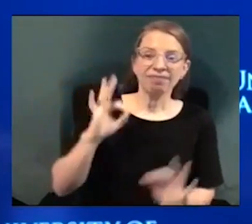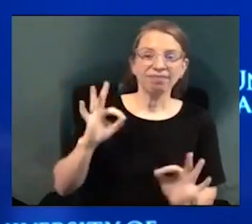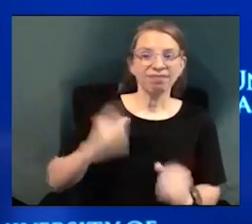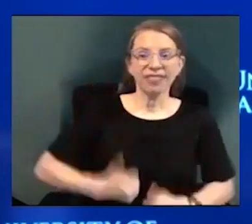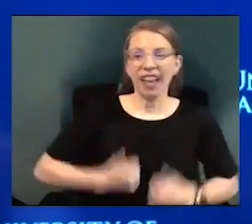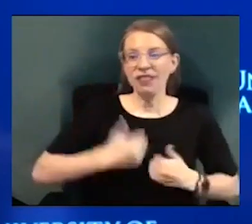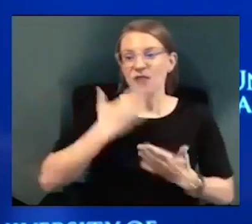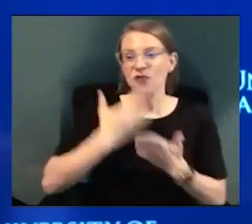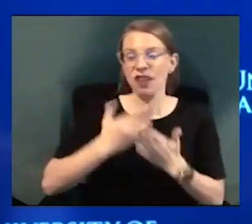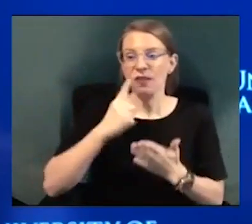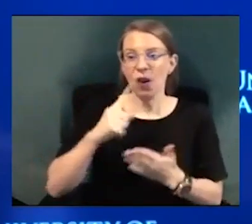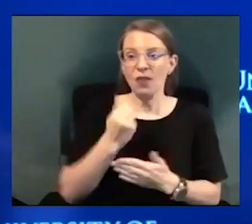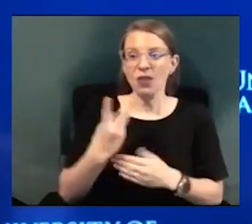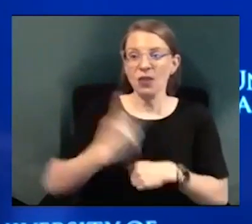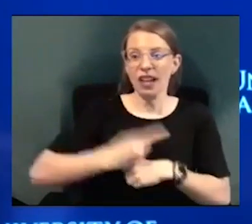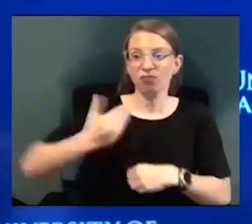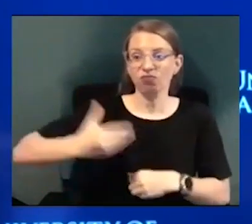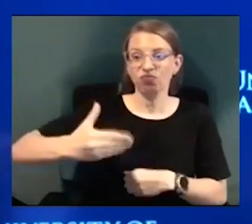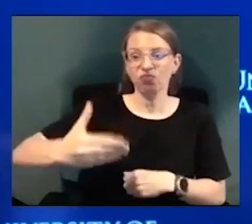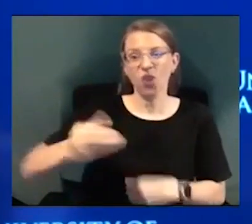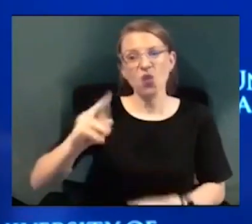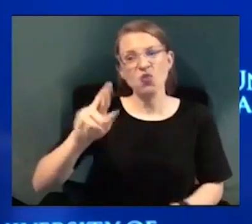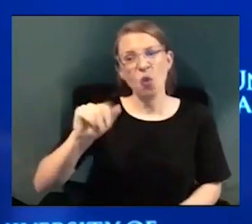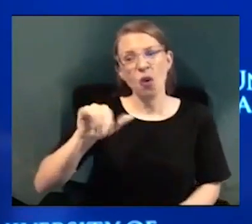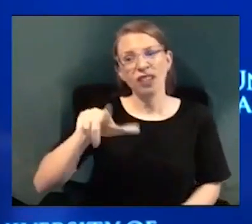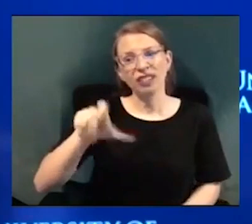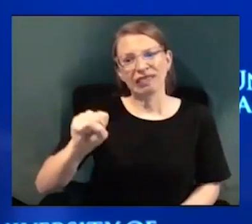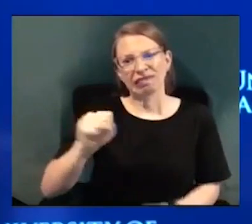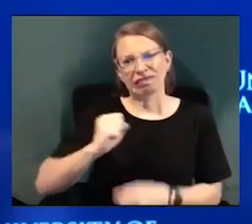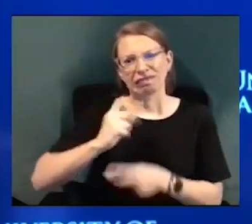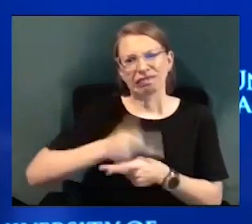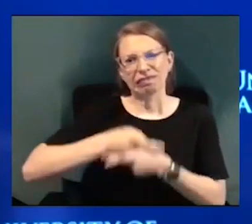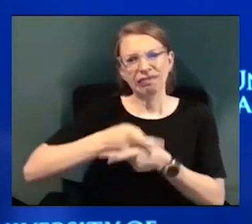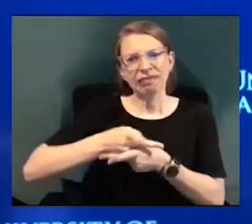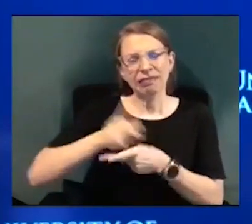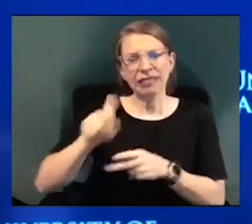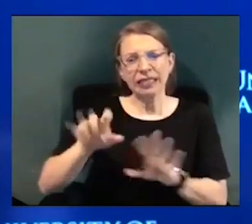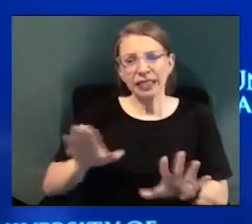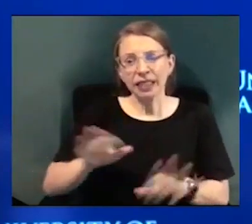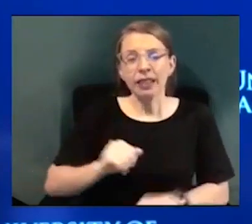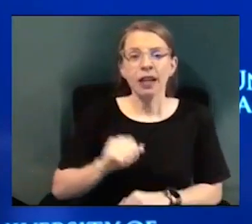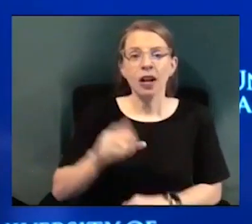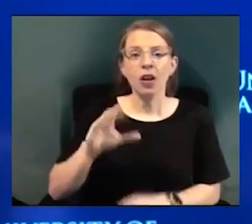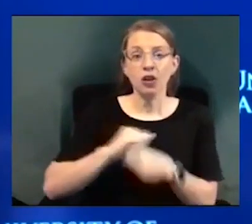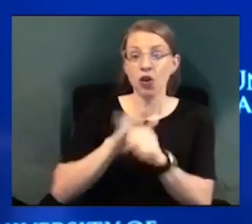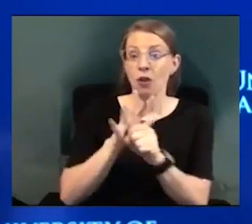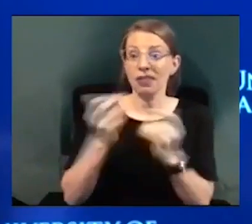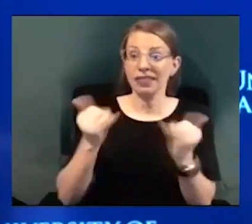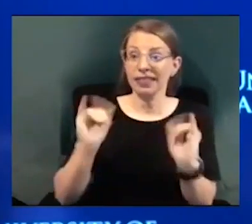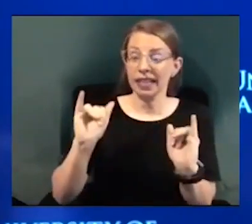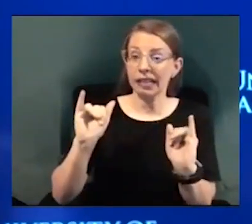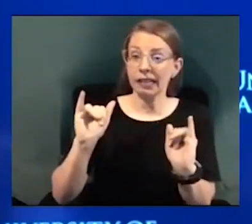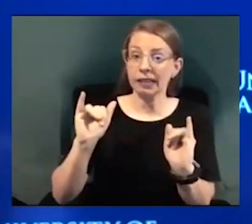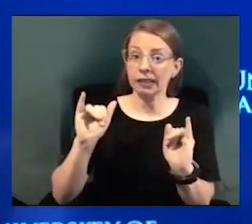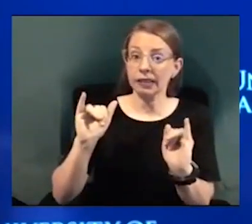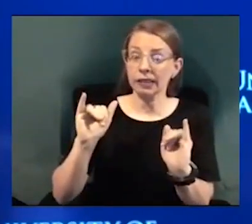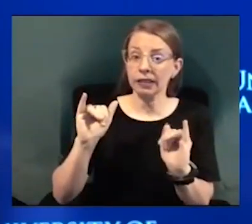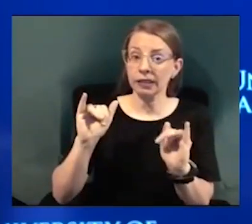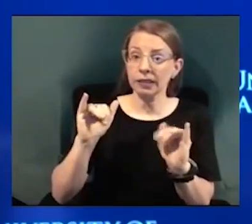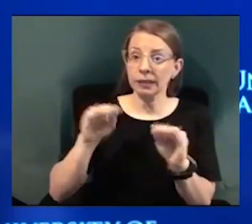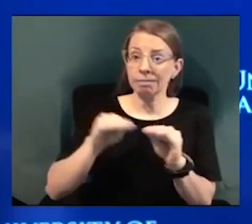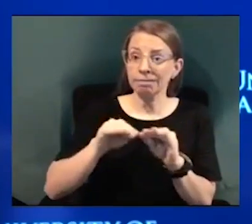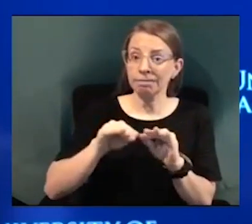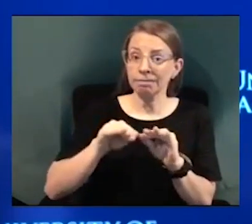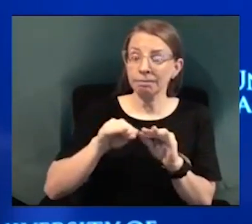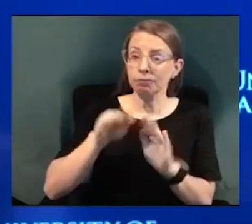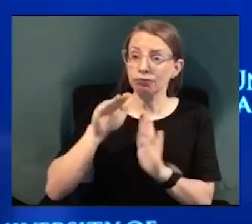row. The Royals, on the other hand, we got to watch out for. But COVID still kind of got it back on its heels here in the United States. We're doing